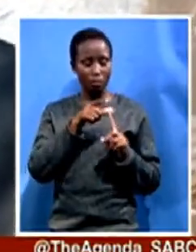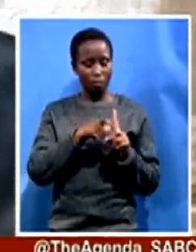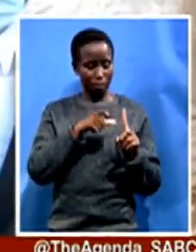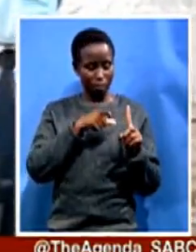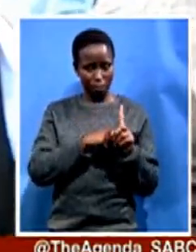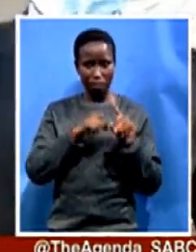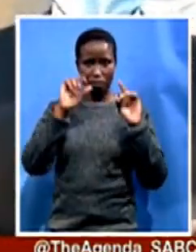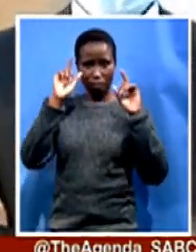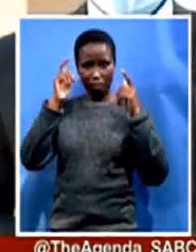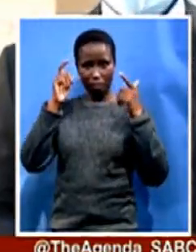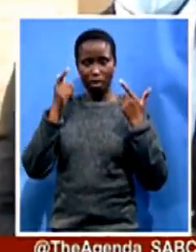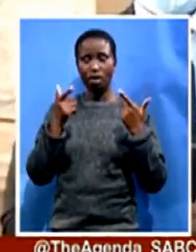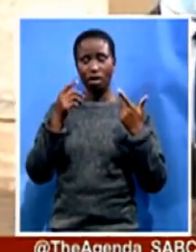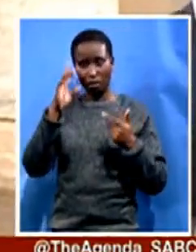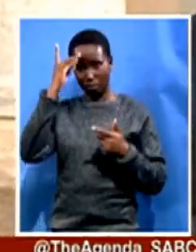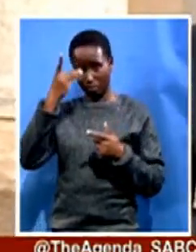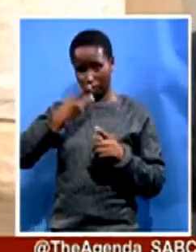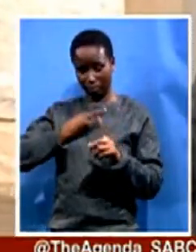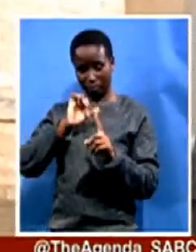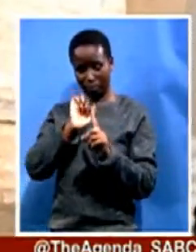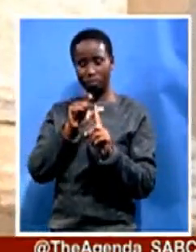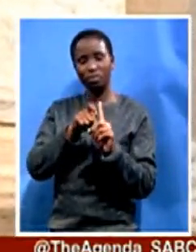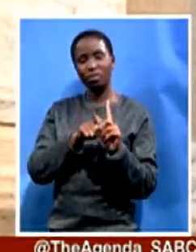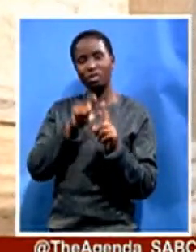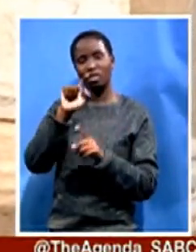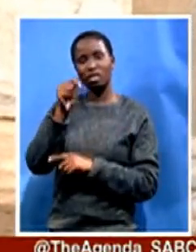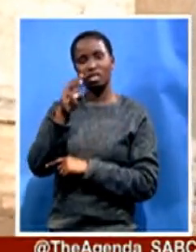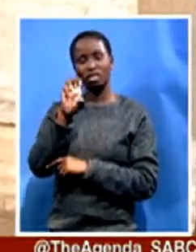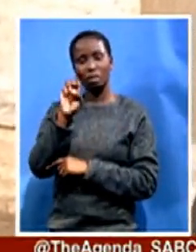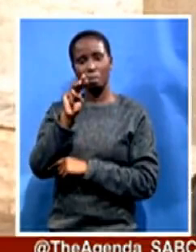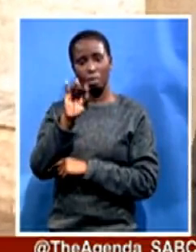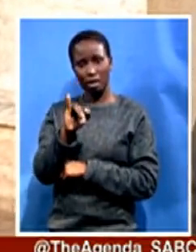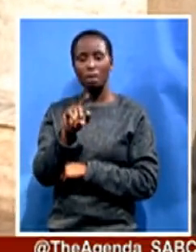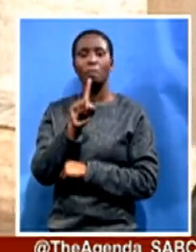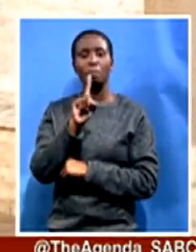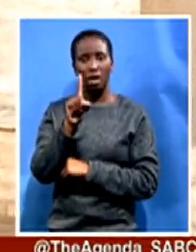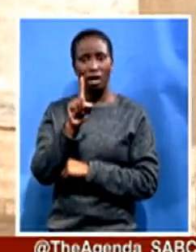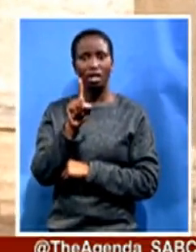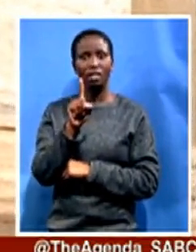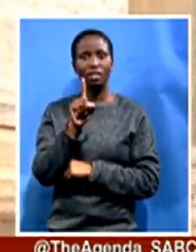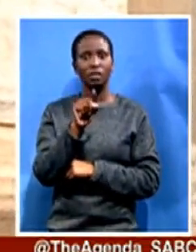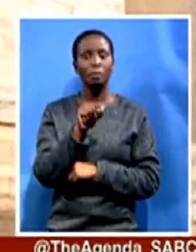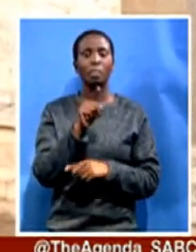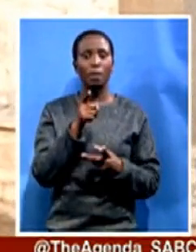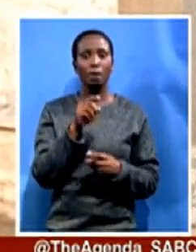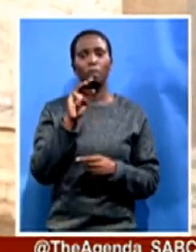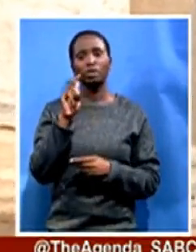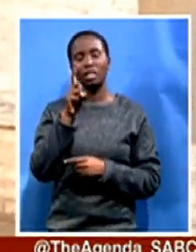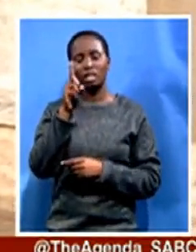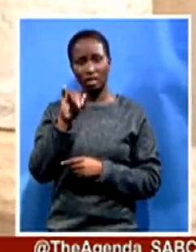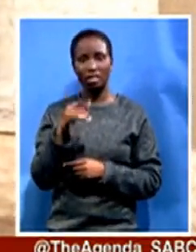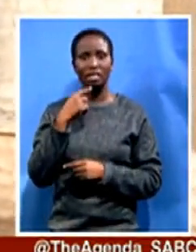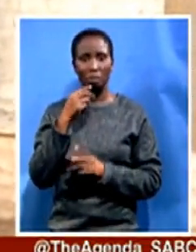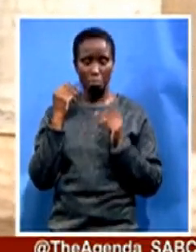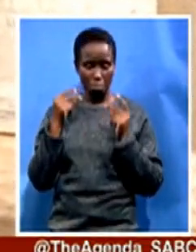held yesterday. But Prince Mangosuthu Buthelezi was very quick to throw those allegations out, saying that, ever since the